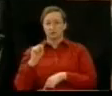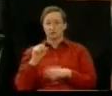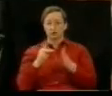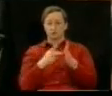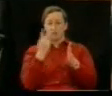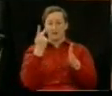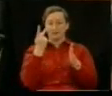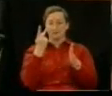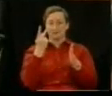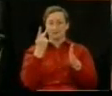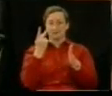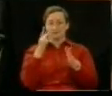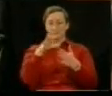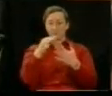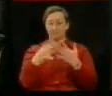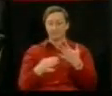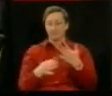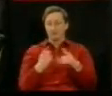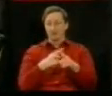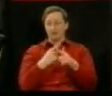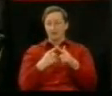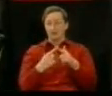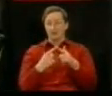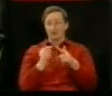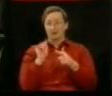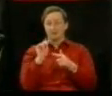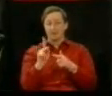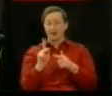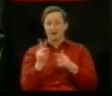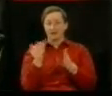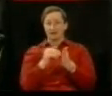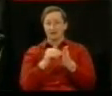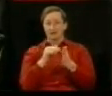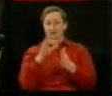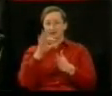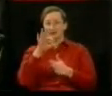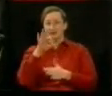to select these. Then going back again in February.